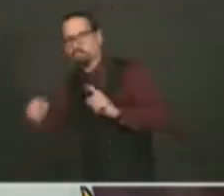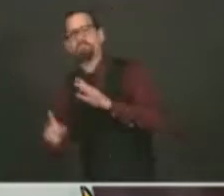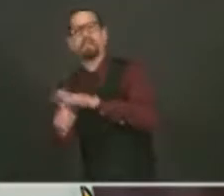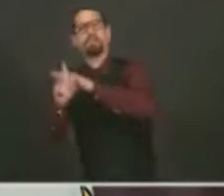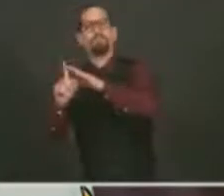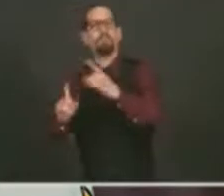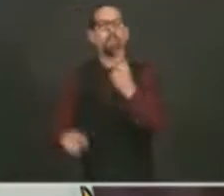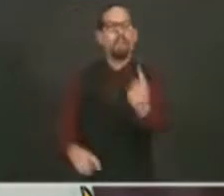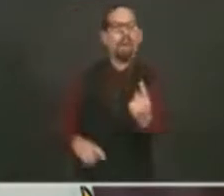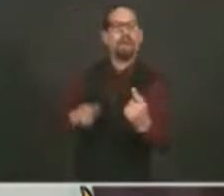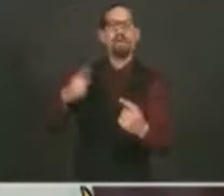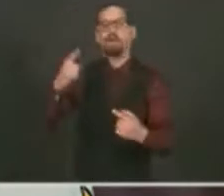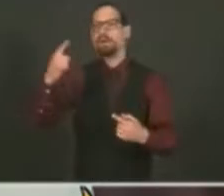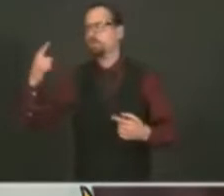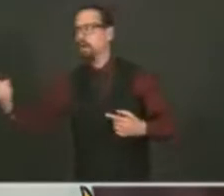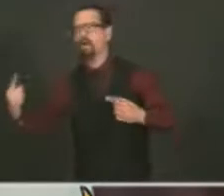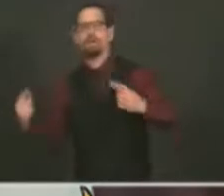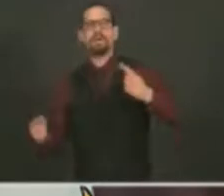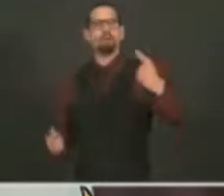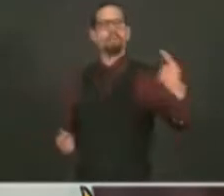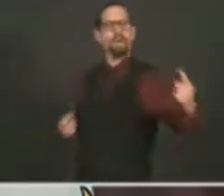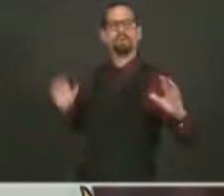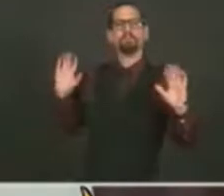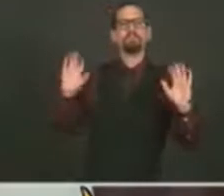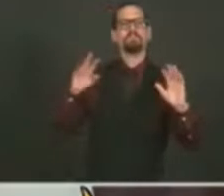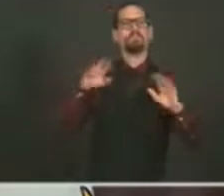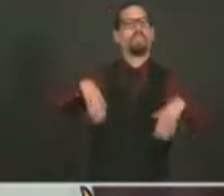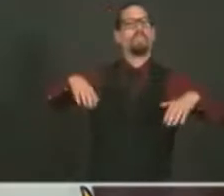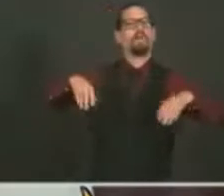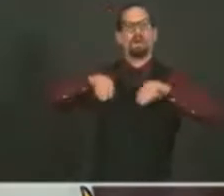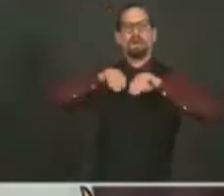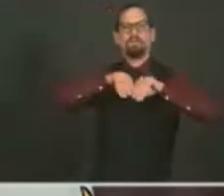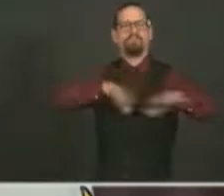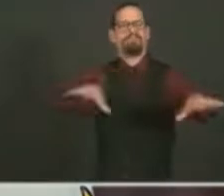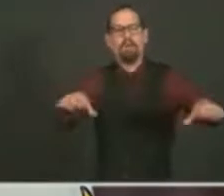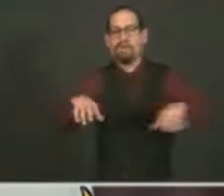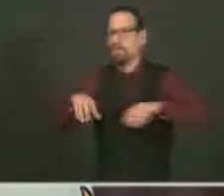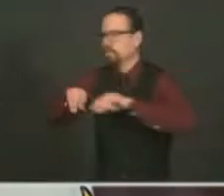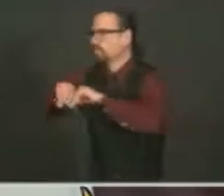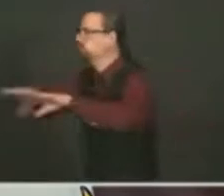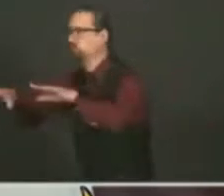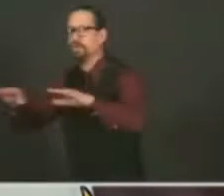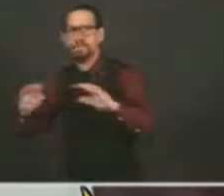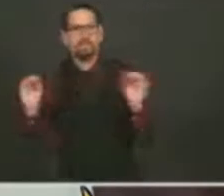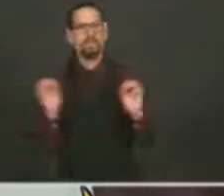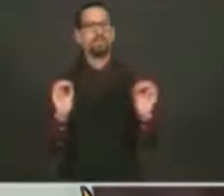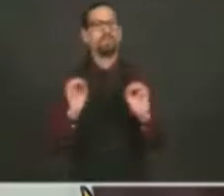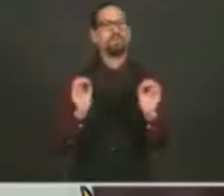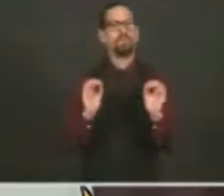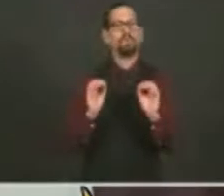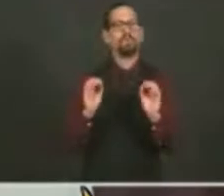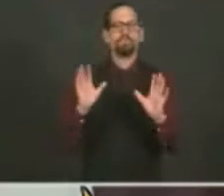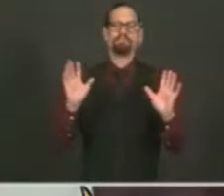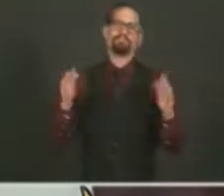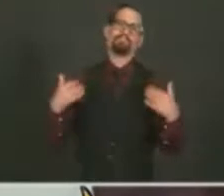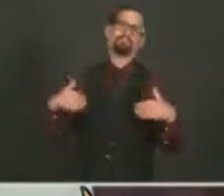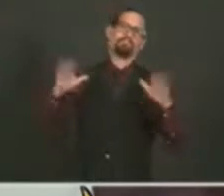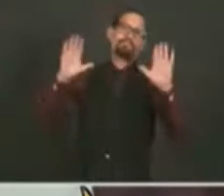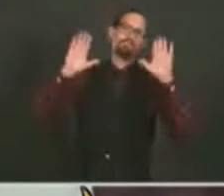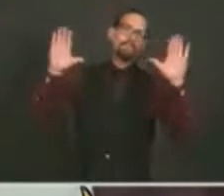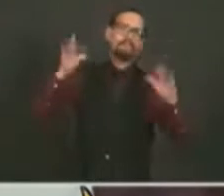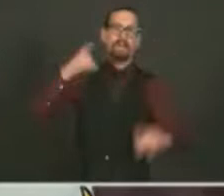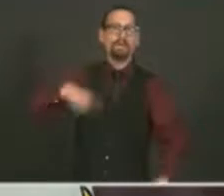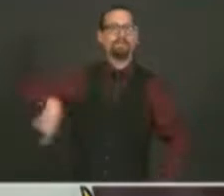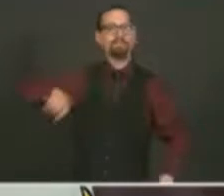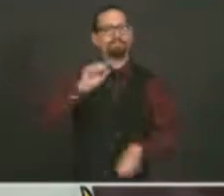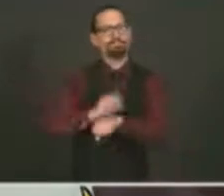no big outbreaks. By the way, I want to say thank you to all the teachers who are working under really difficult circumstances. You're doing a